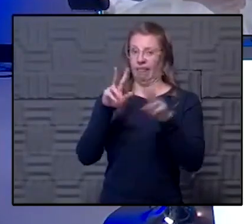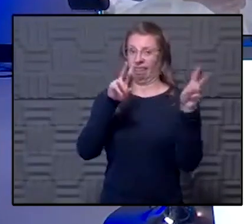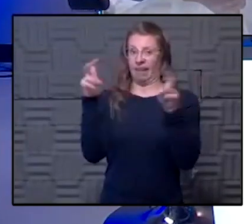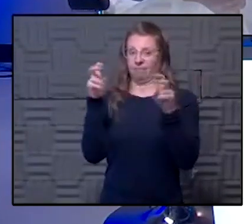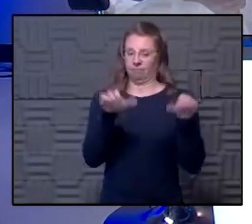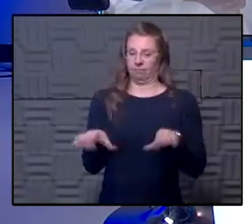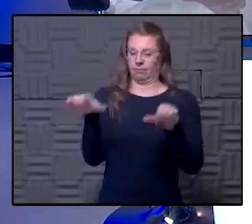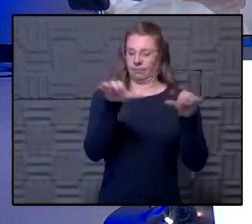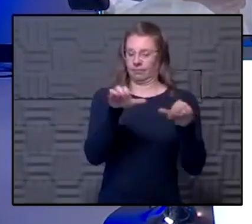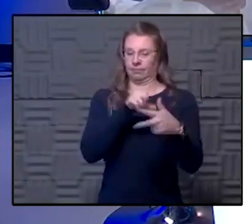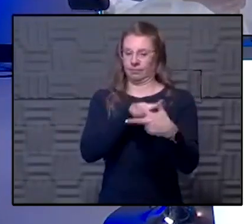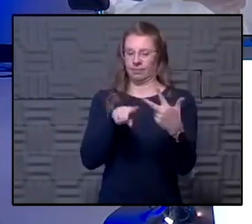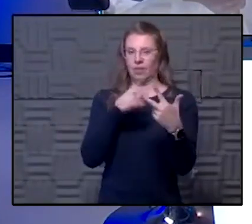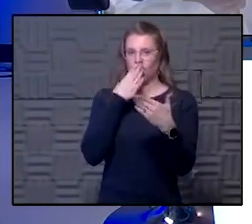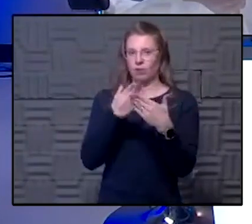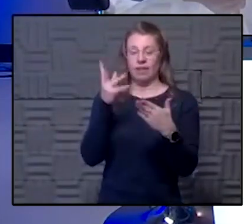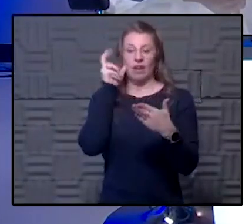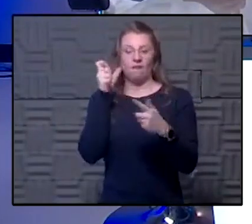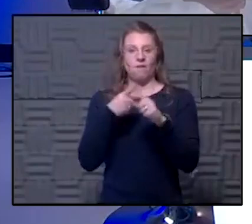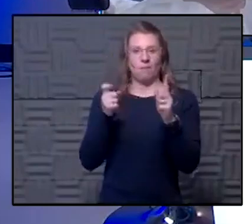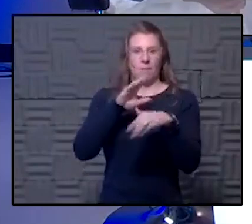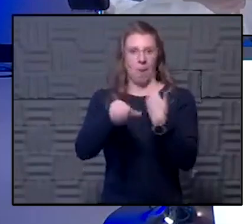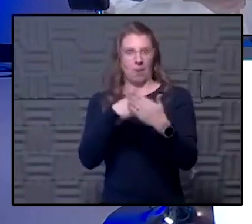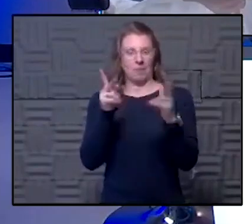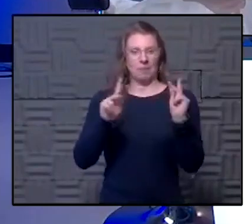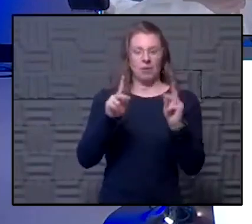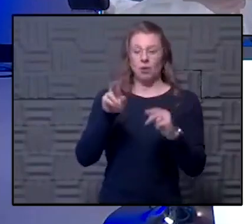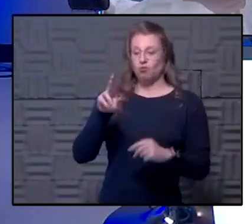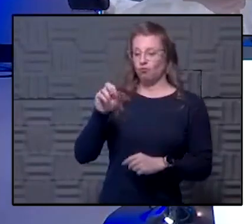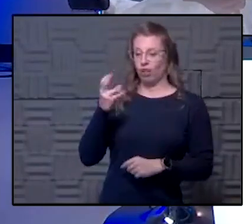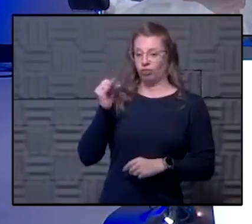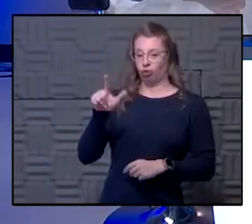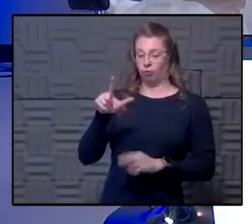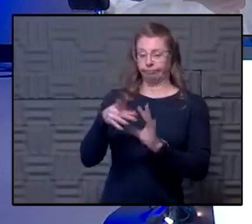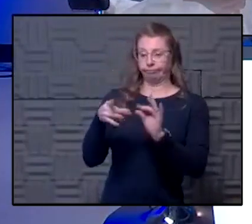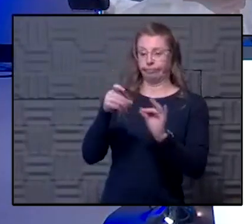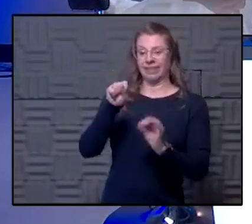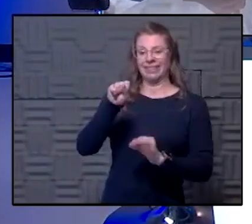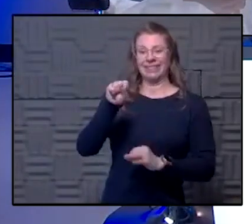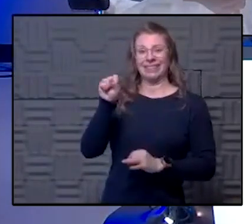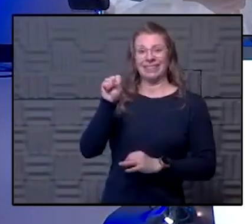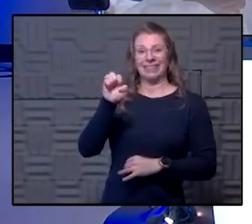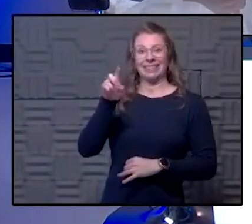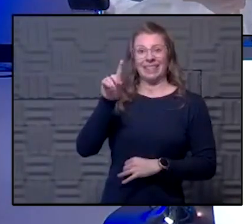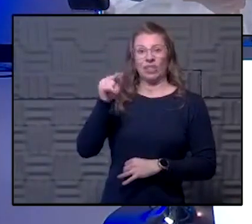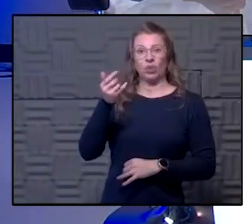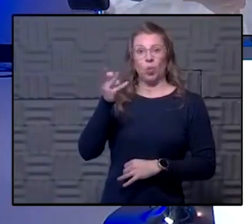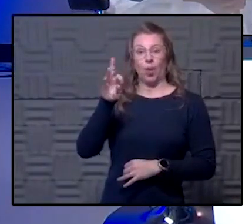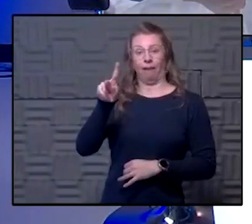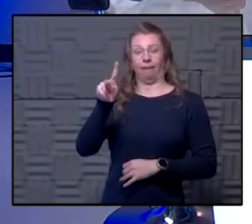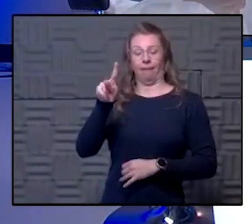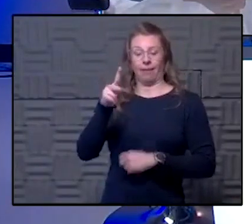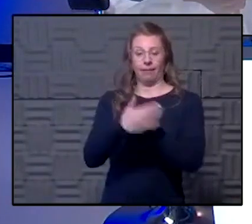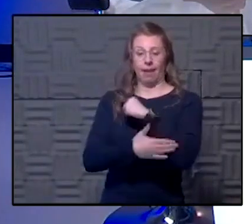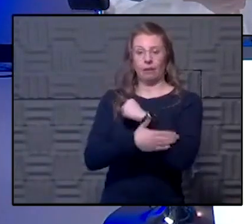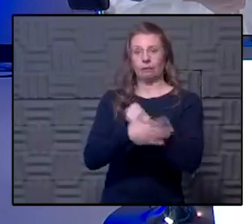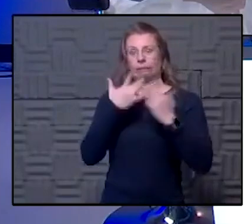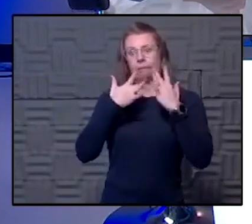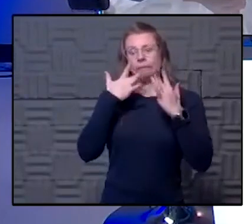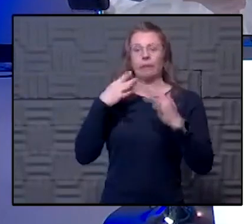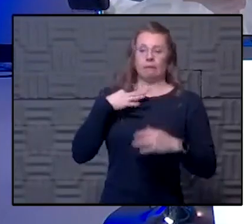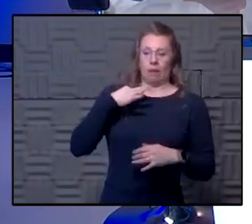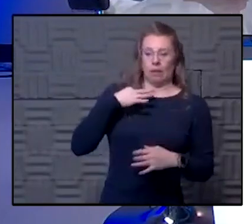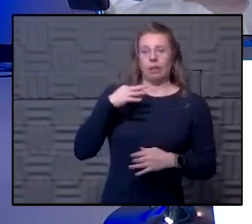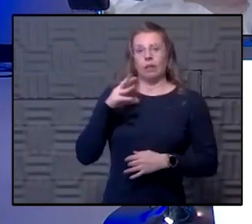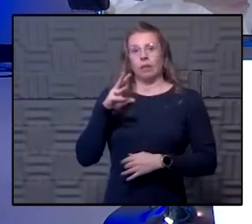I think is interesting and good to hear from all these people. Rachel says that in Sedgwick County, she read or heard that they were short volunteers,